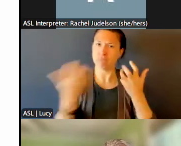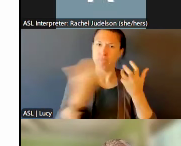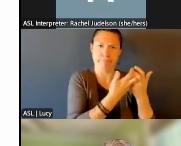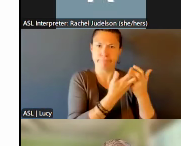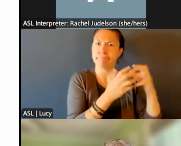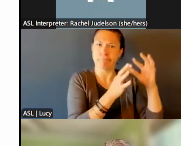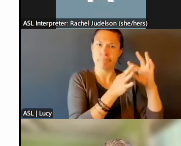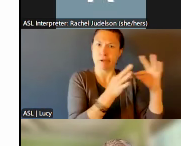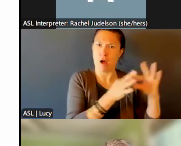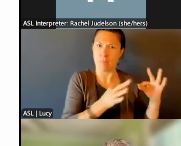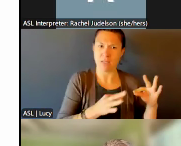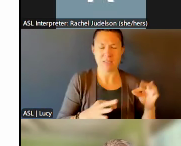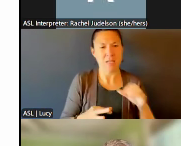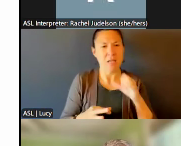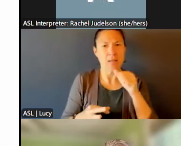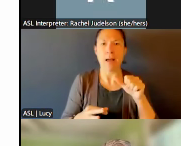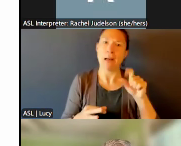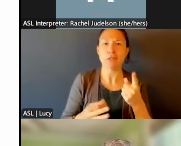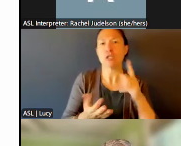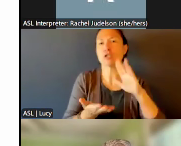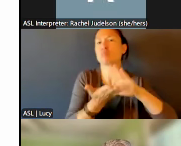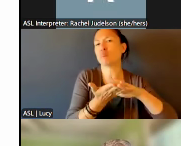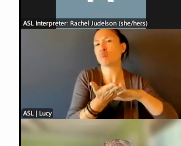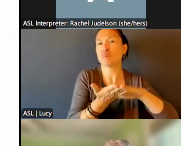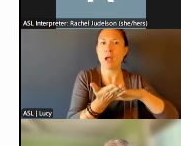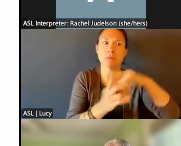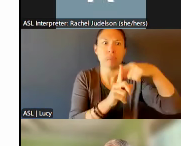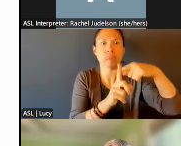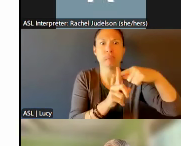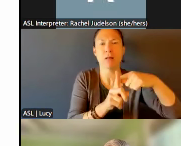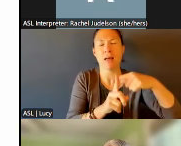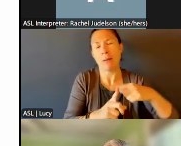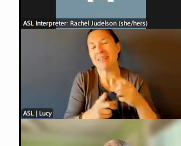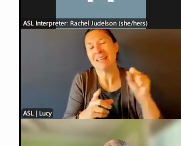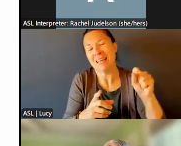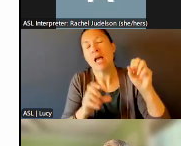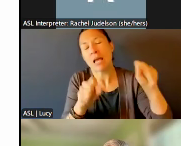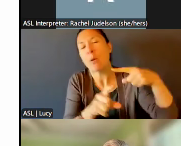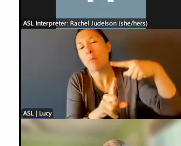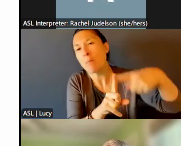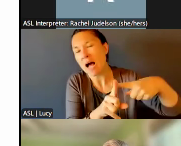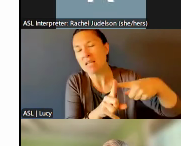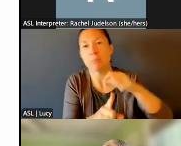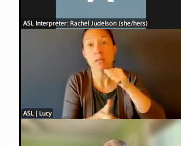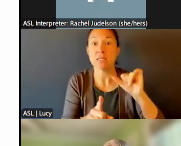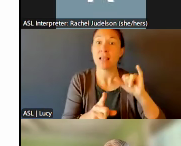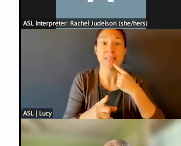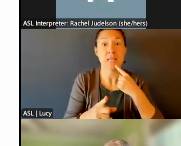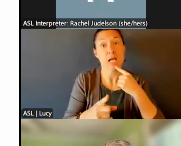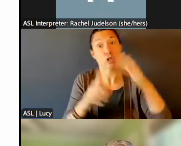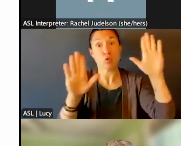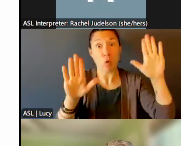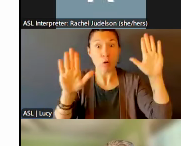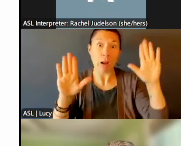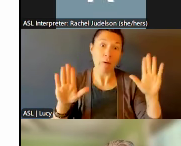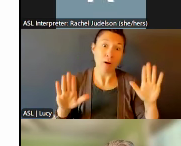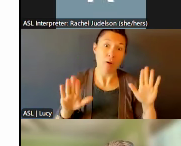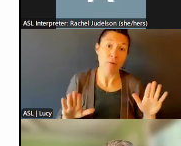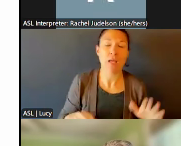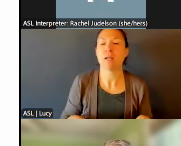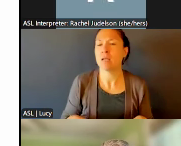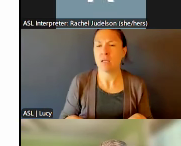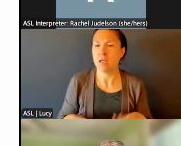praise regardless, even though I'm saying be positive. You can still be critical while being constructive, right?